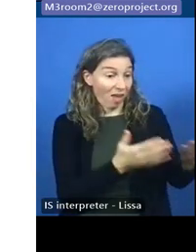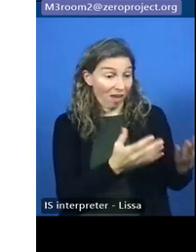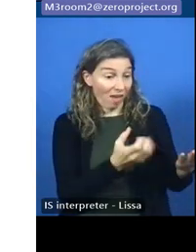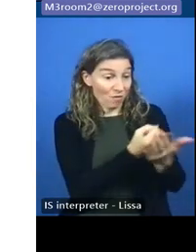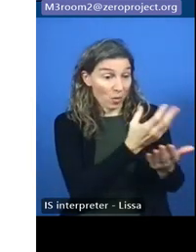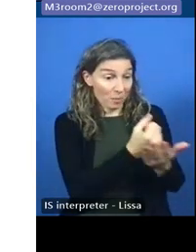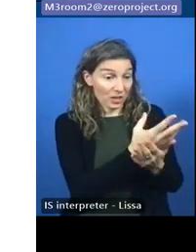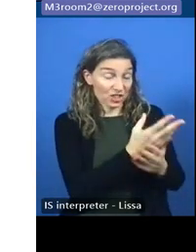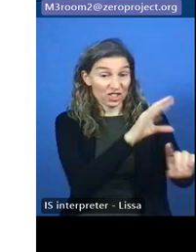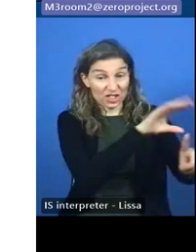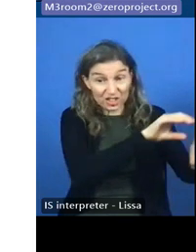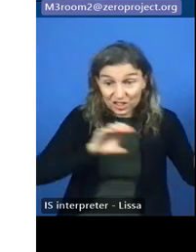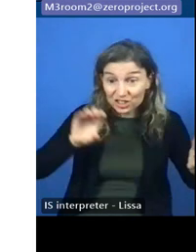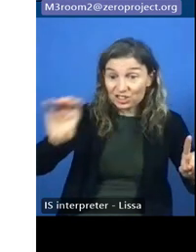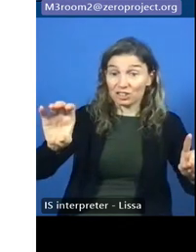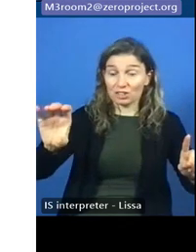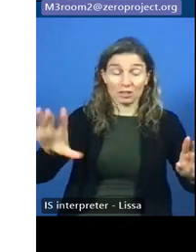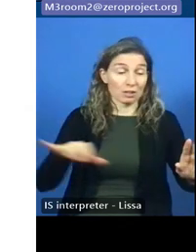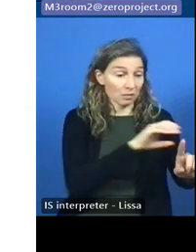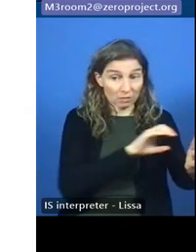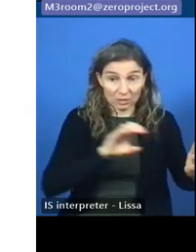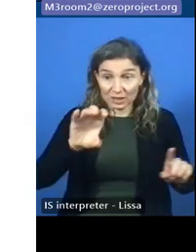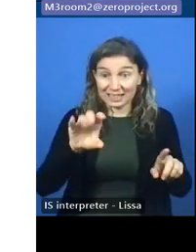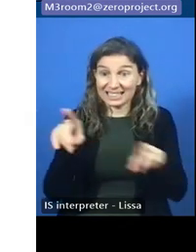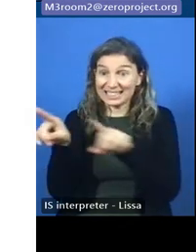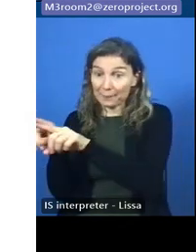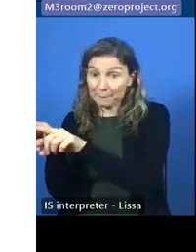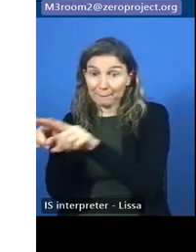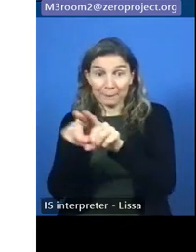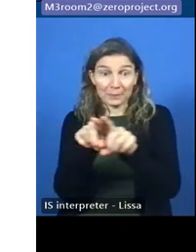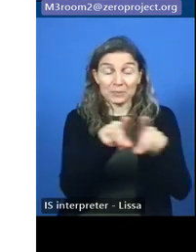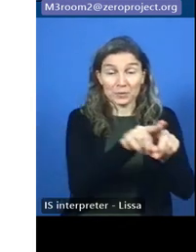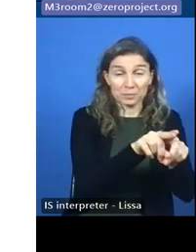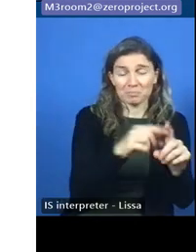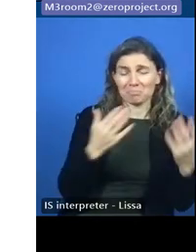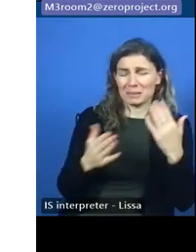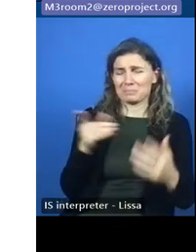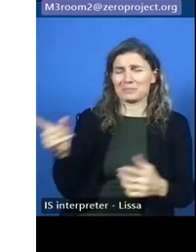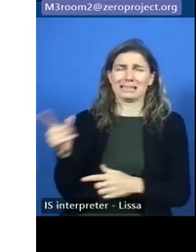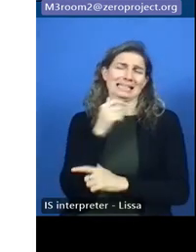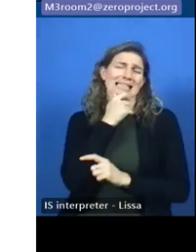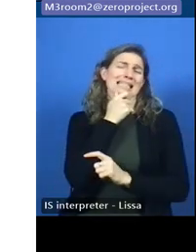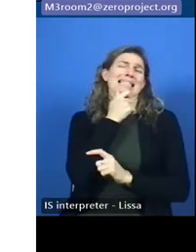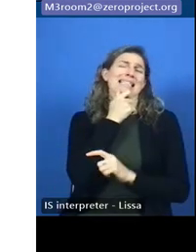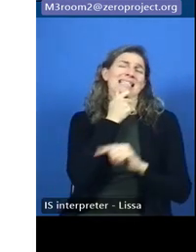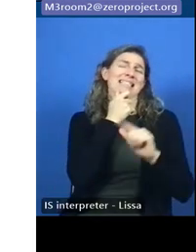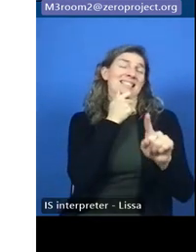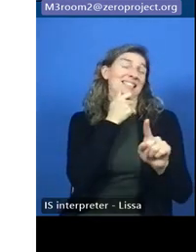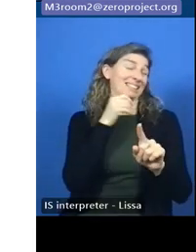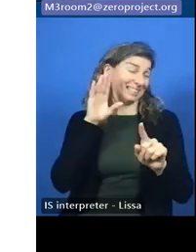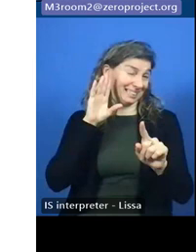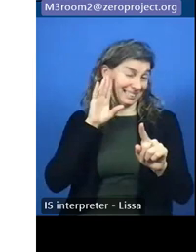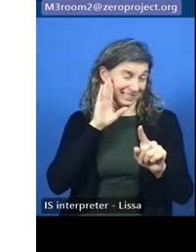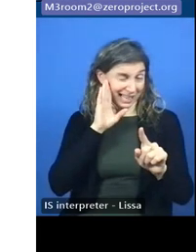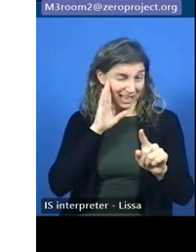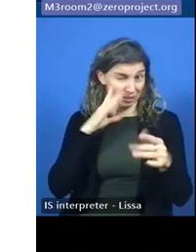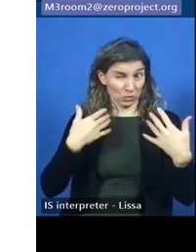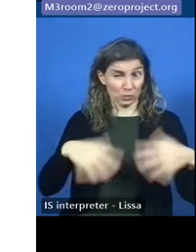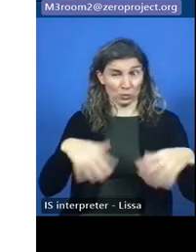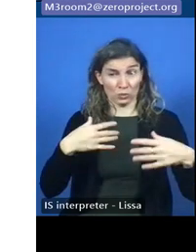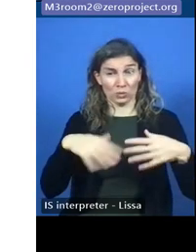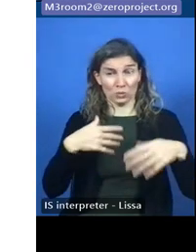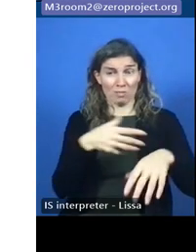same platform. And I know what you're thinking, the InDashboard sounds ambitious and resource